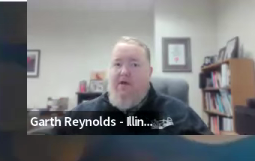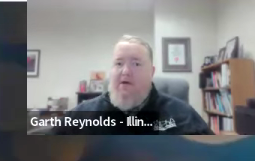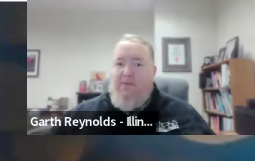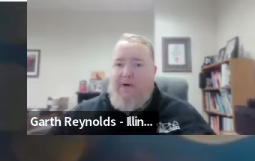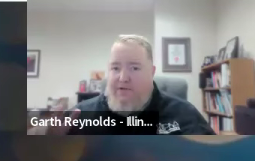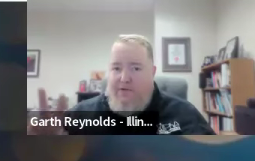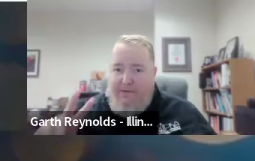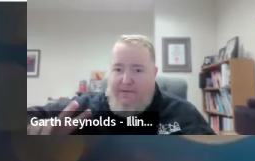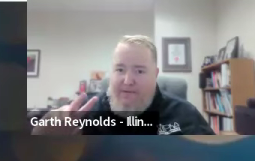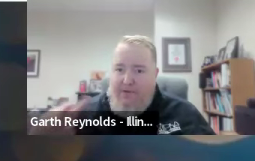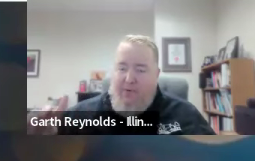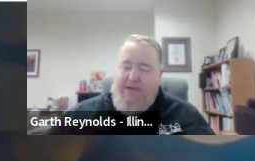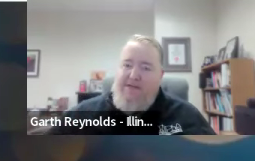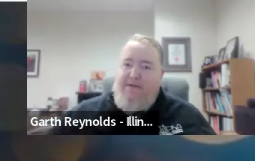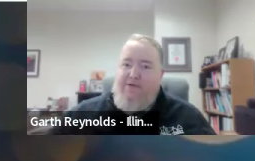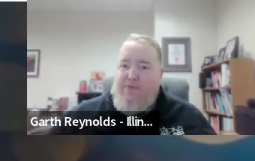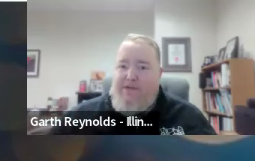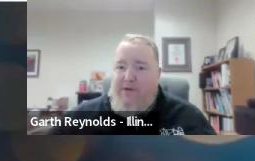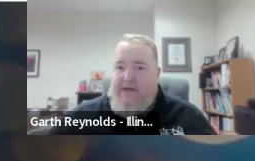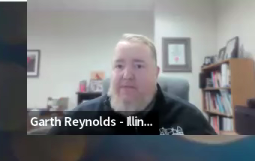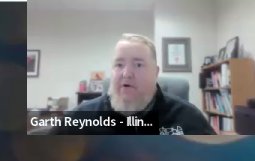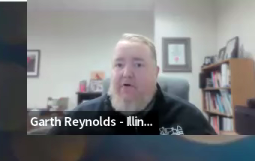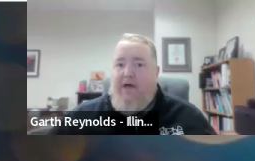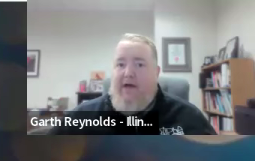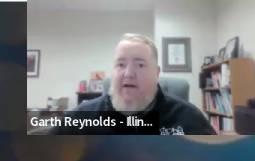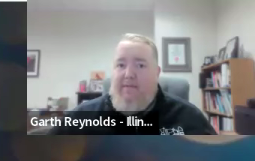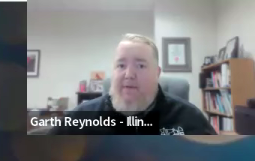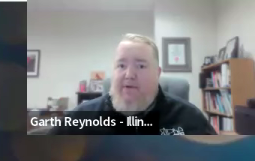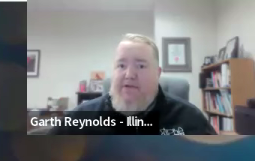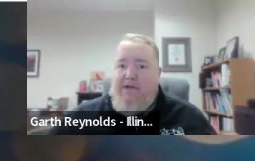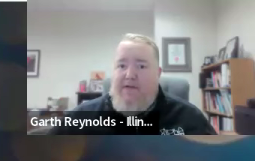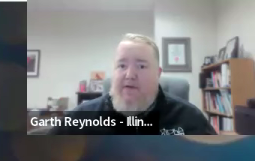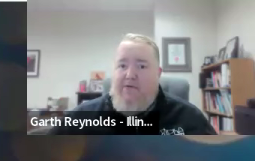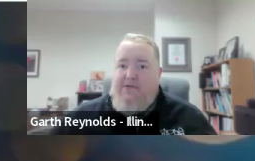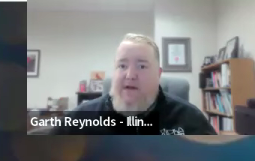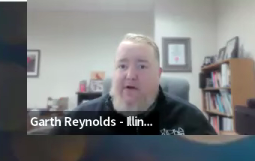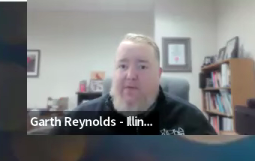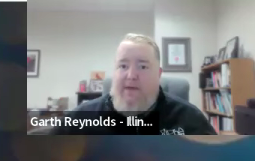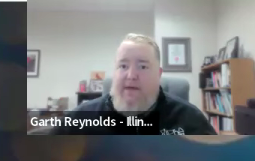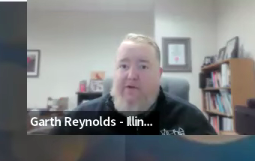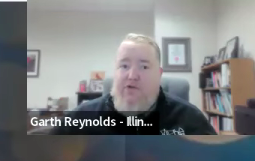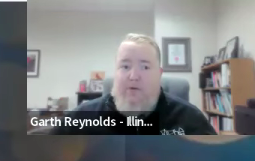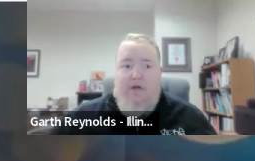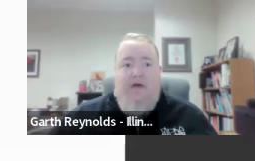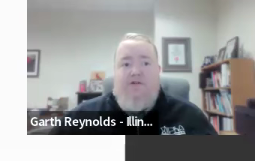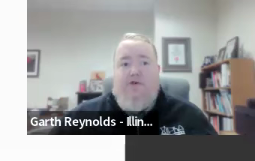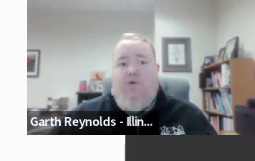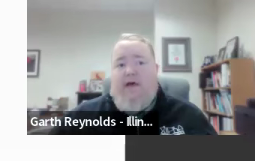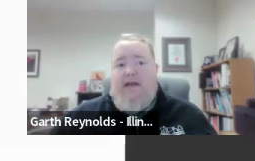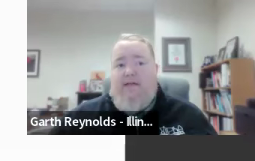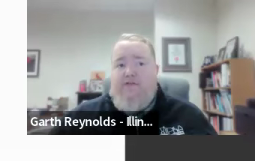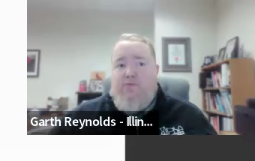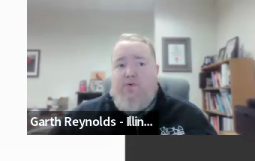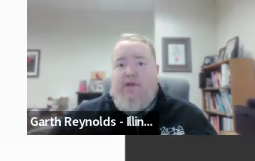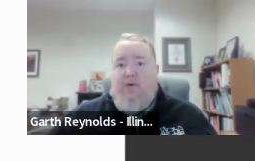who will. Well, two important things about those who will be joining us tomorrow and in person, and those that will be virtual. So